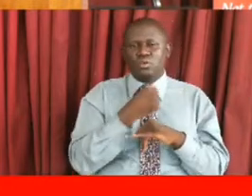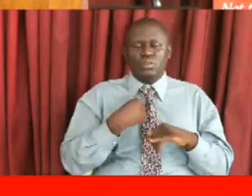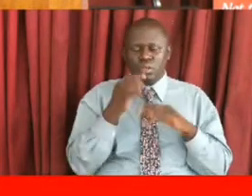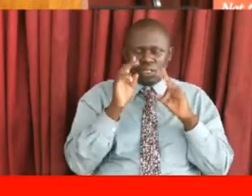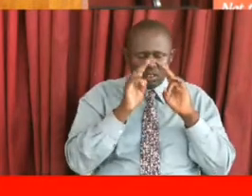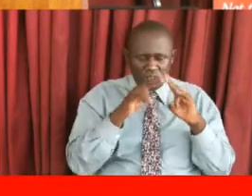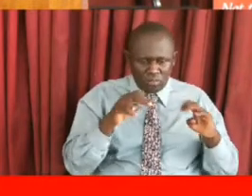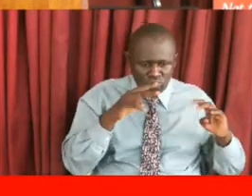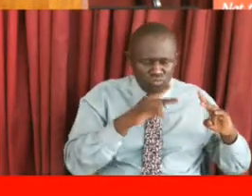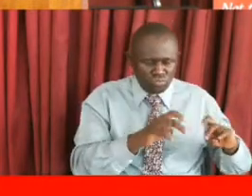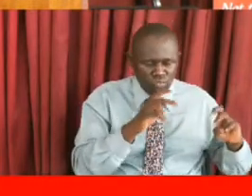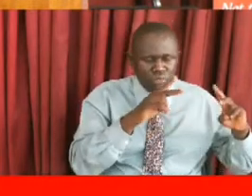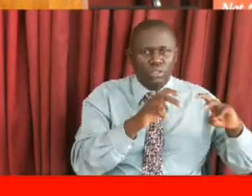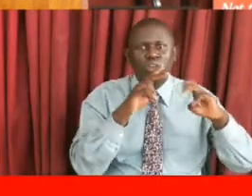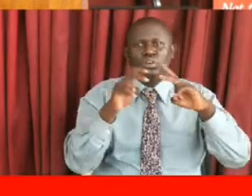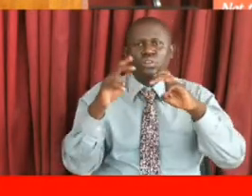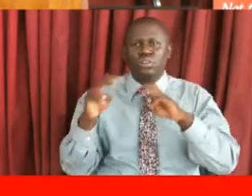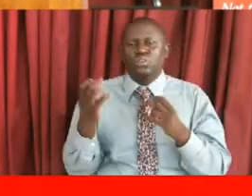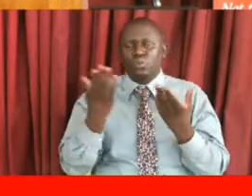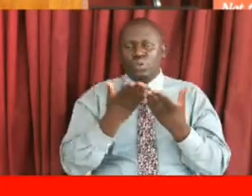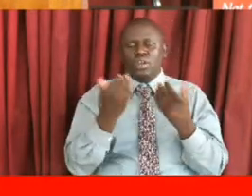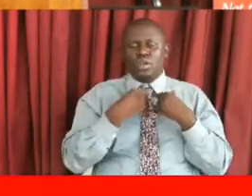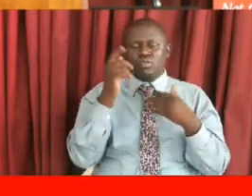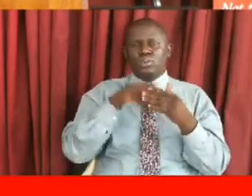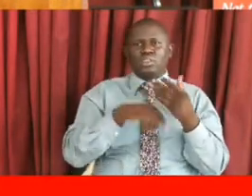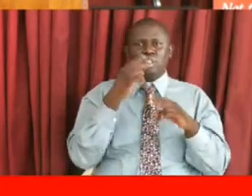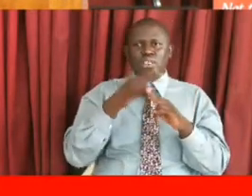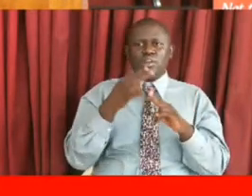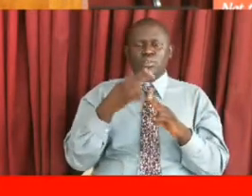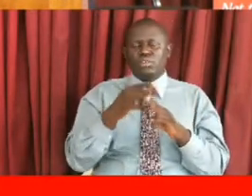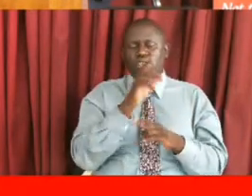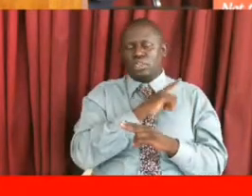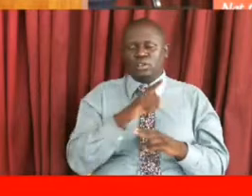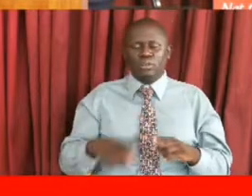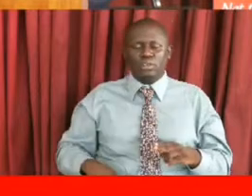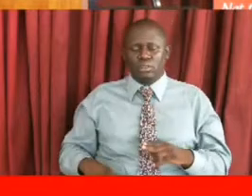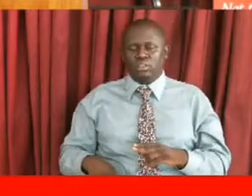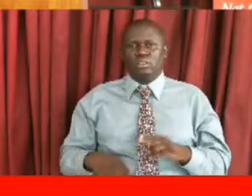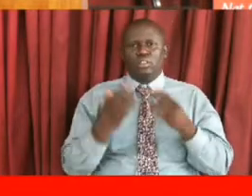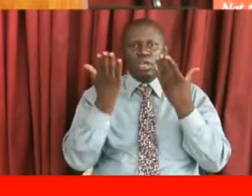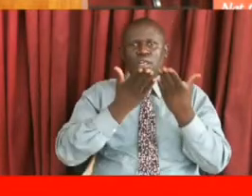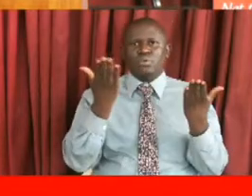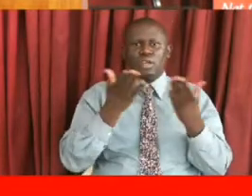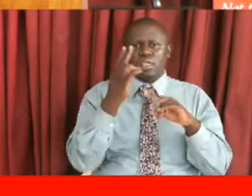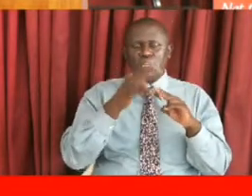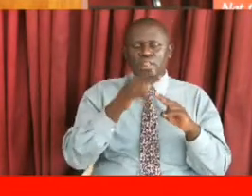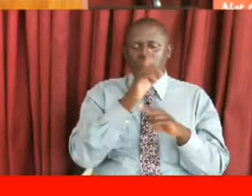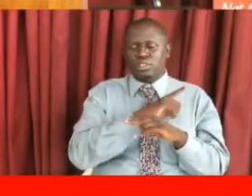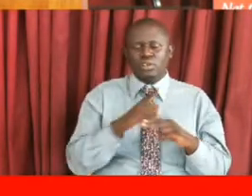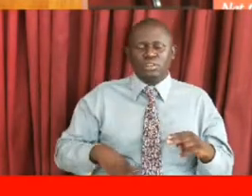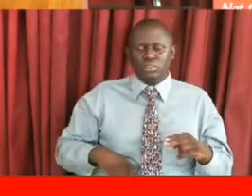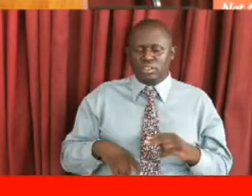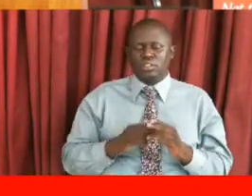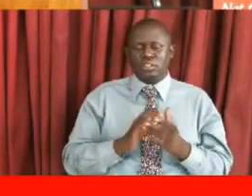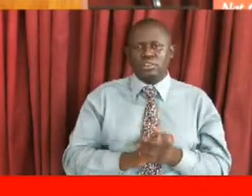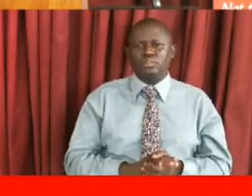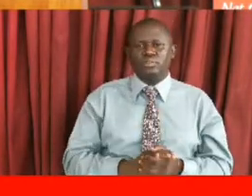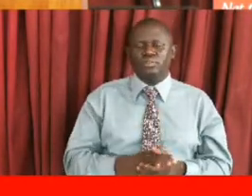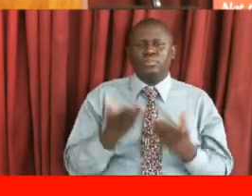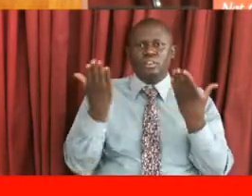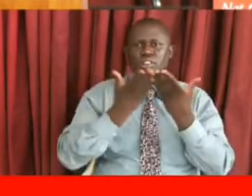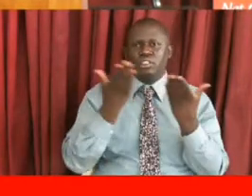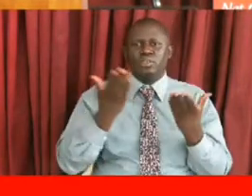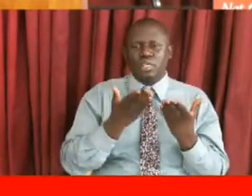name of the Lord is and where the name of the Lord is that is where the